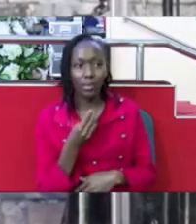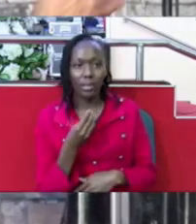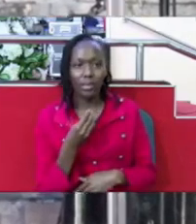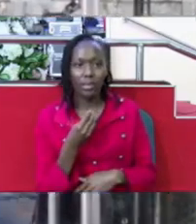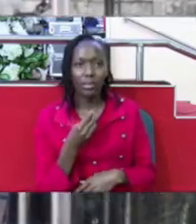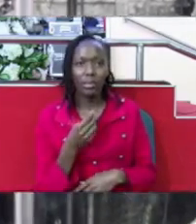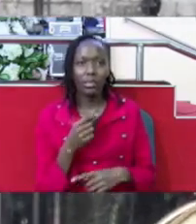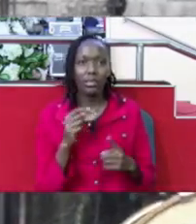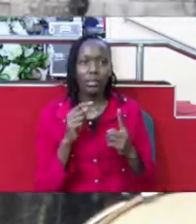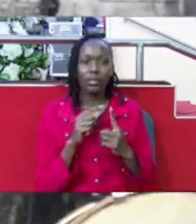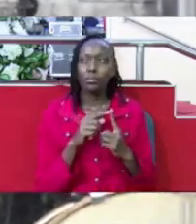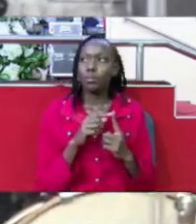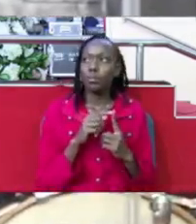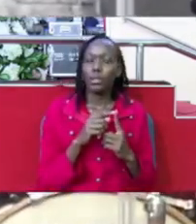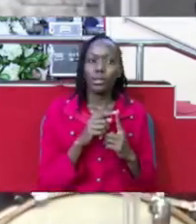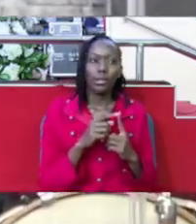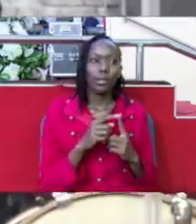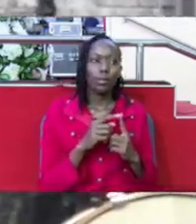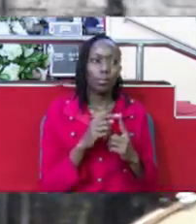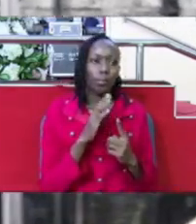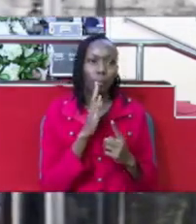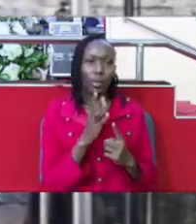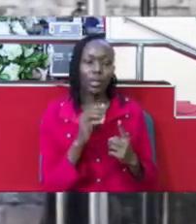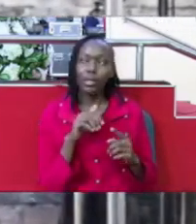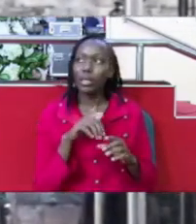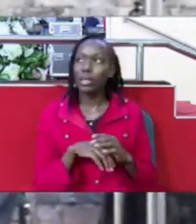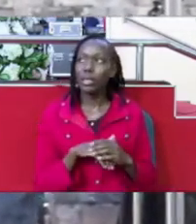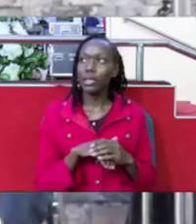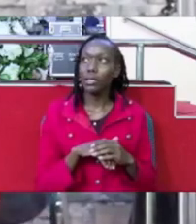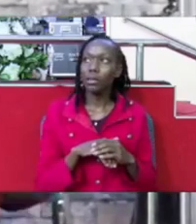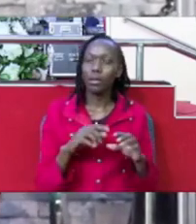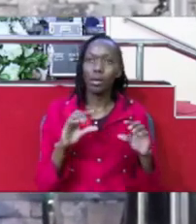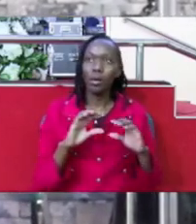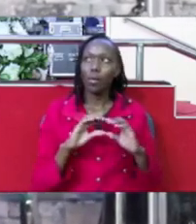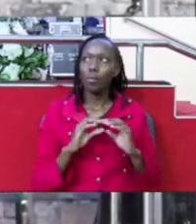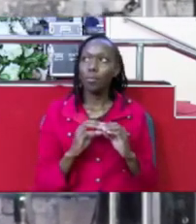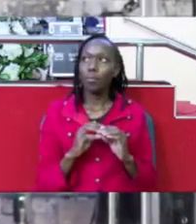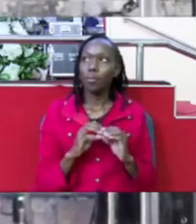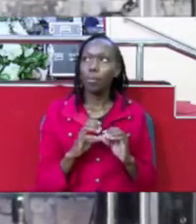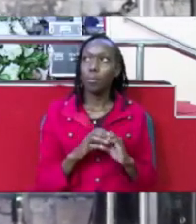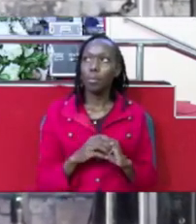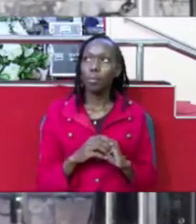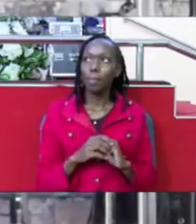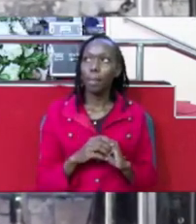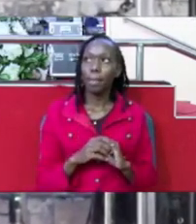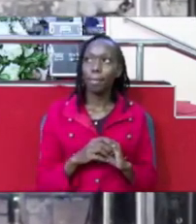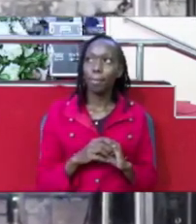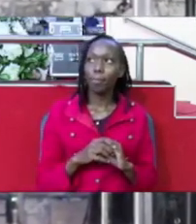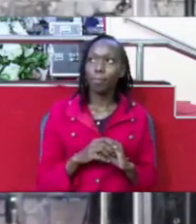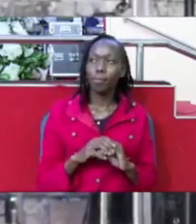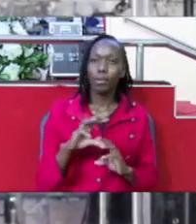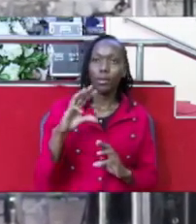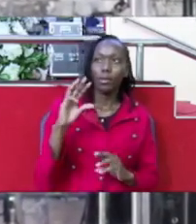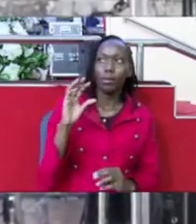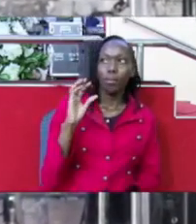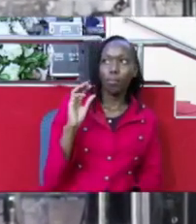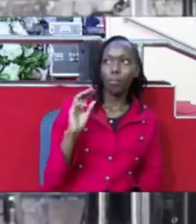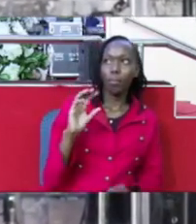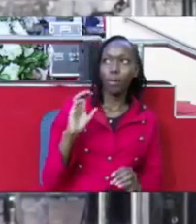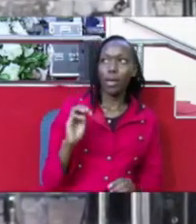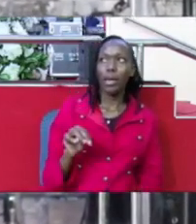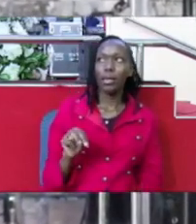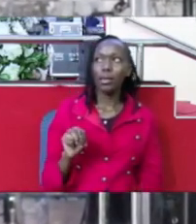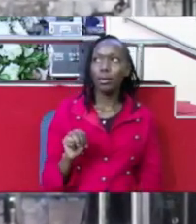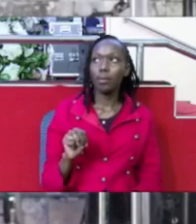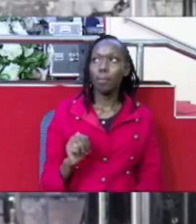Fellowship of Kenya. Tukawa wale wa kwanza kukua katika Military Christian Church of Kenya.